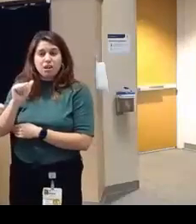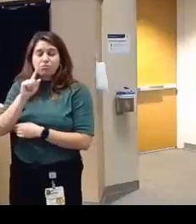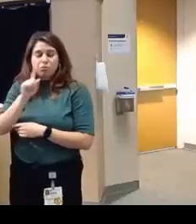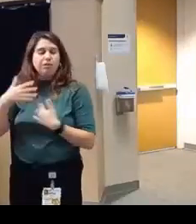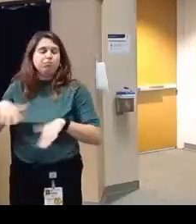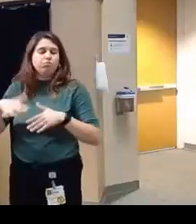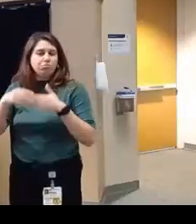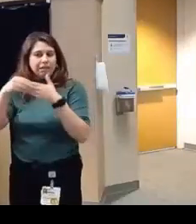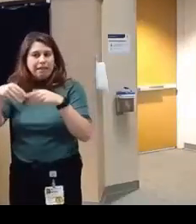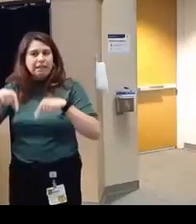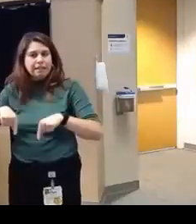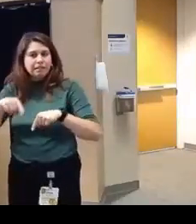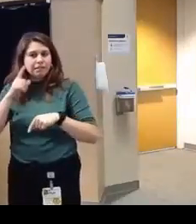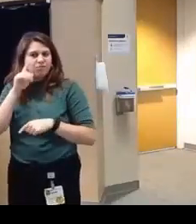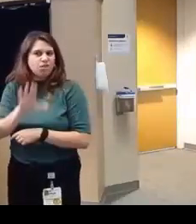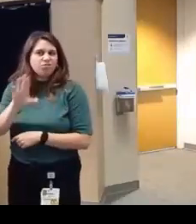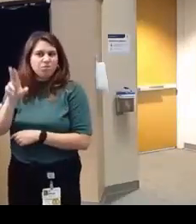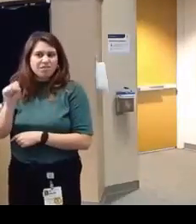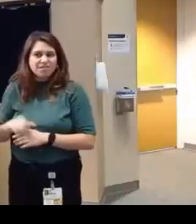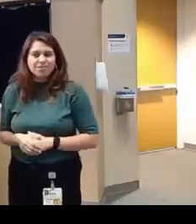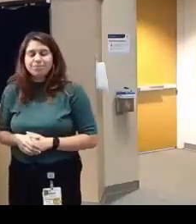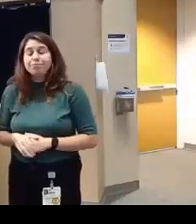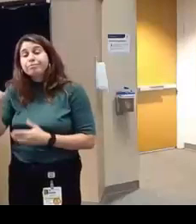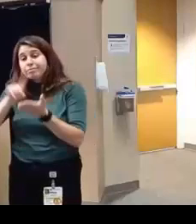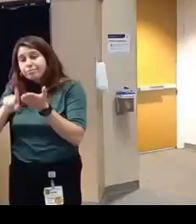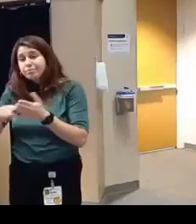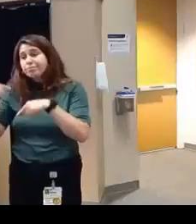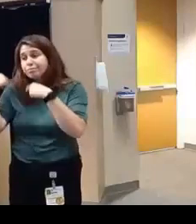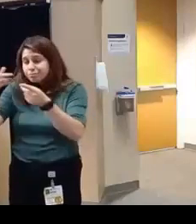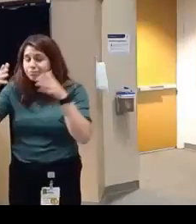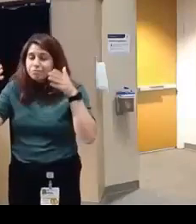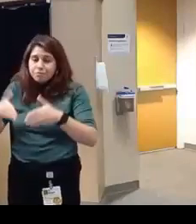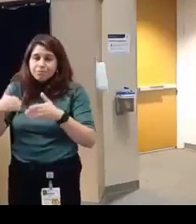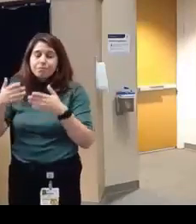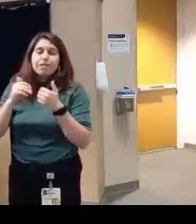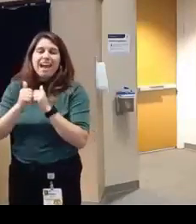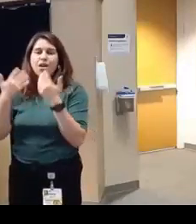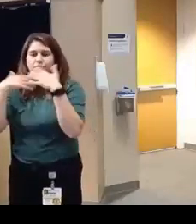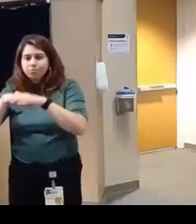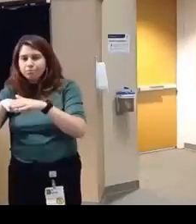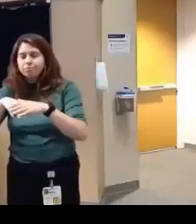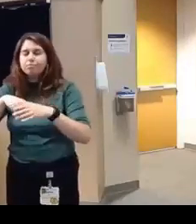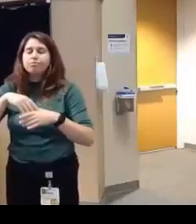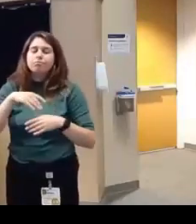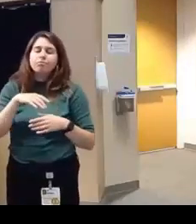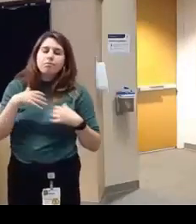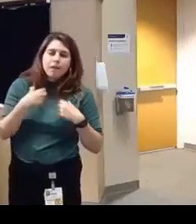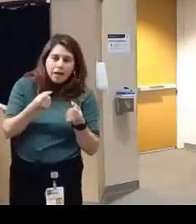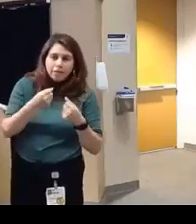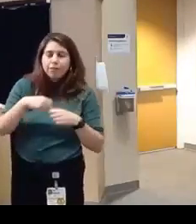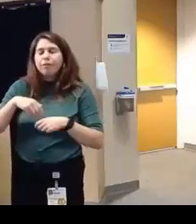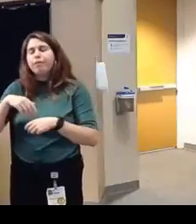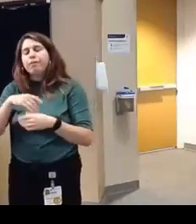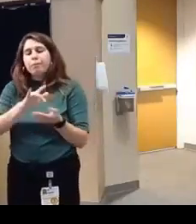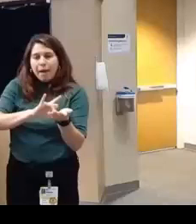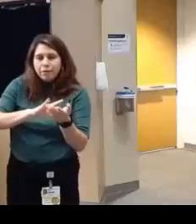in. Her research has focused primarily on integrating medical and mental health services, especially